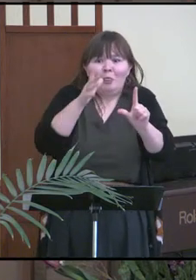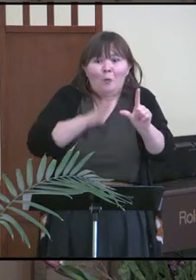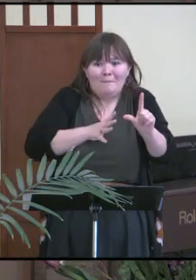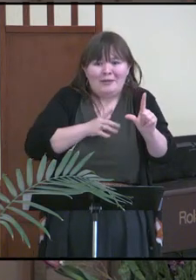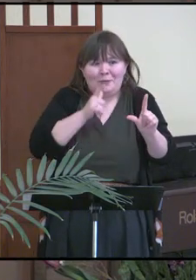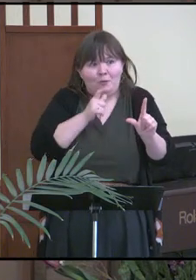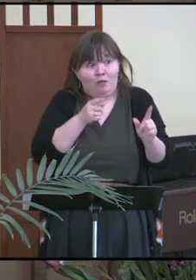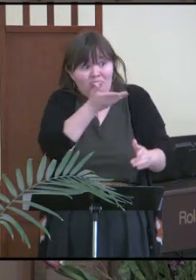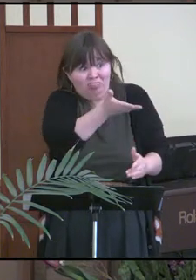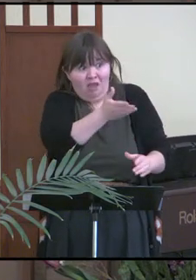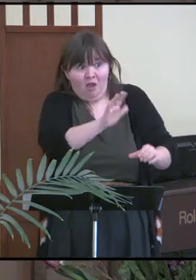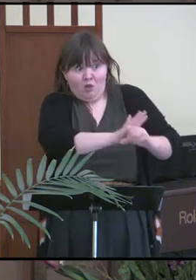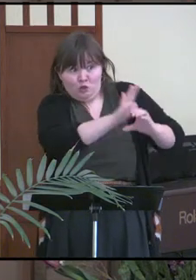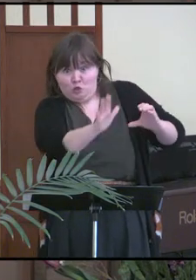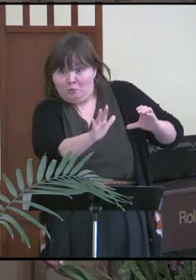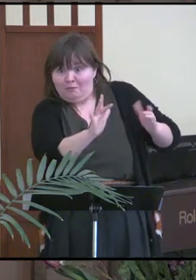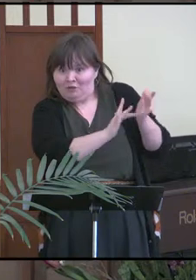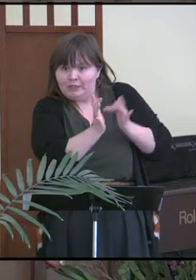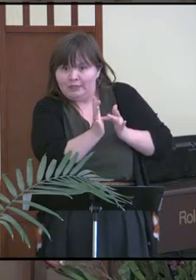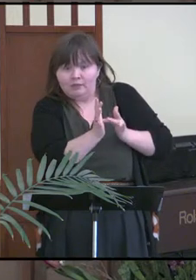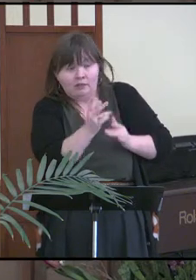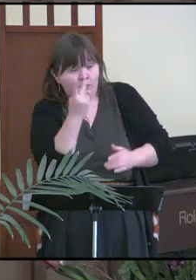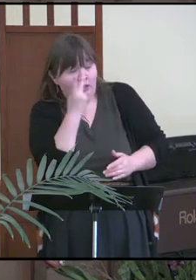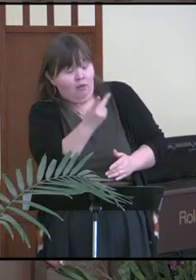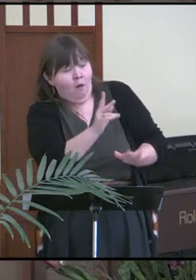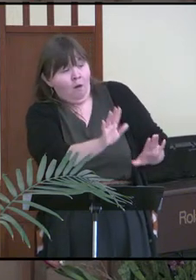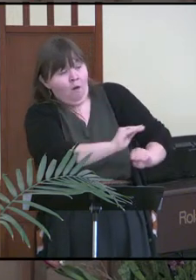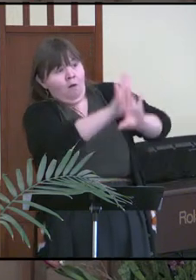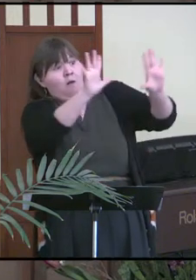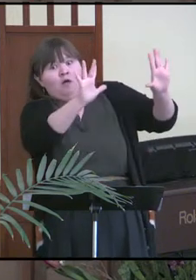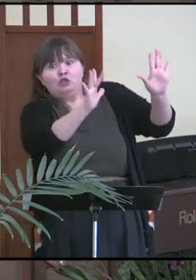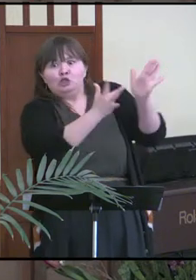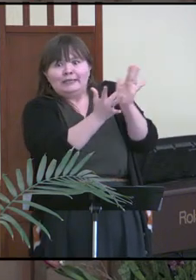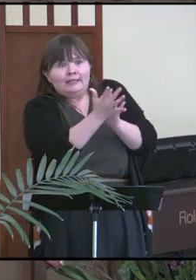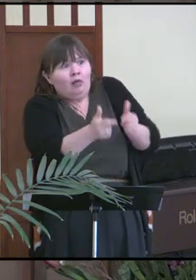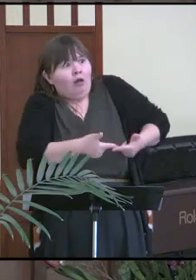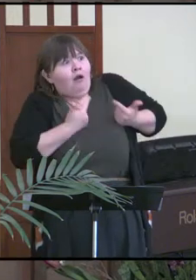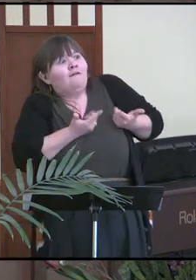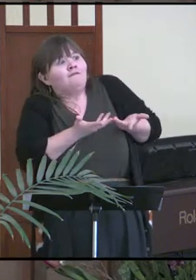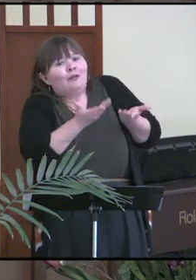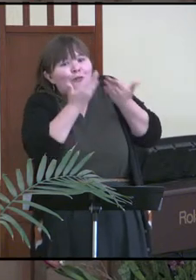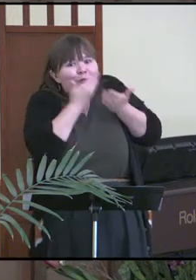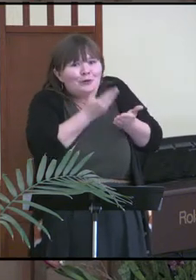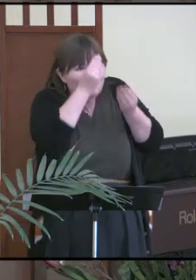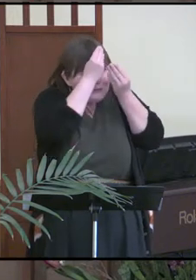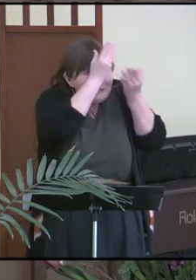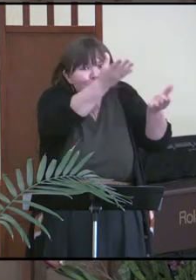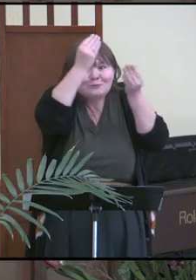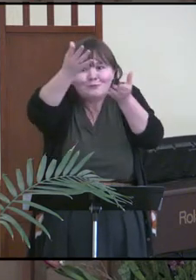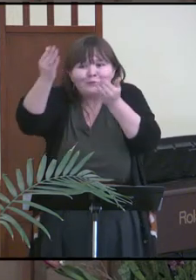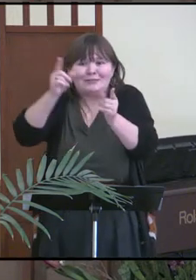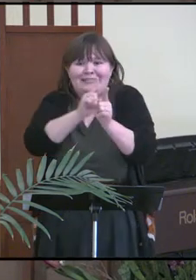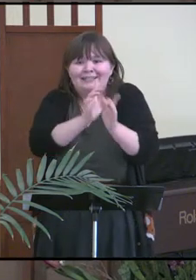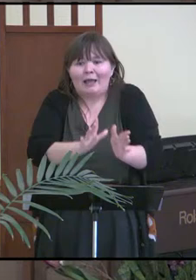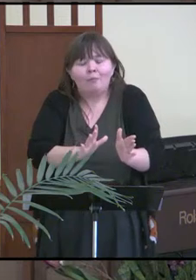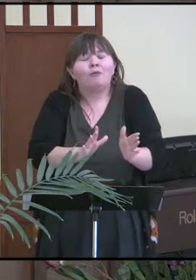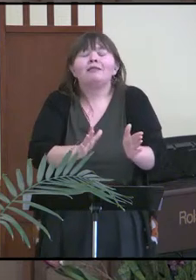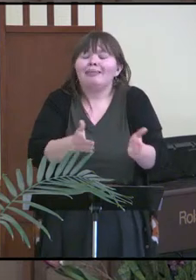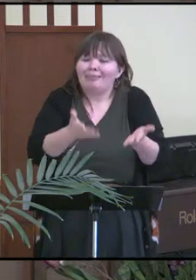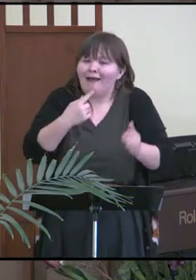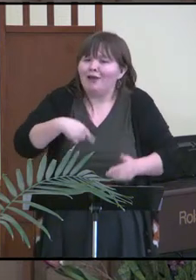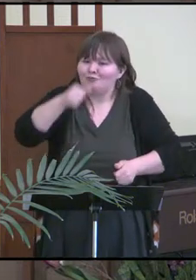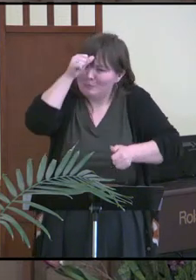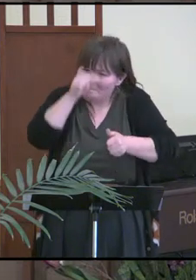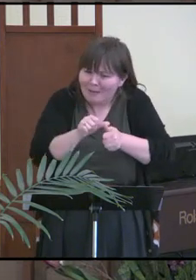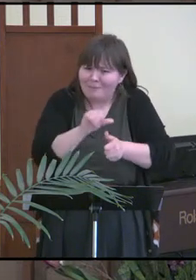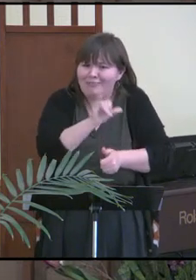at the tomb, the appearance of the Savior to Mary and her good news that was brought to the disciples, let us remember that